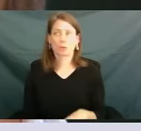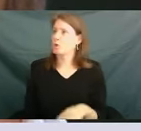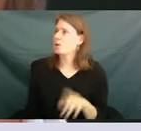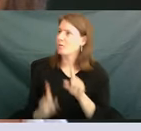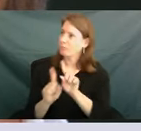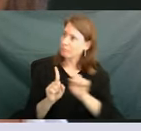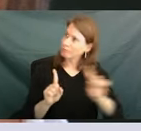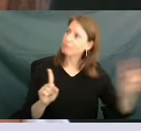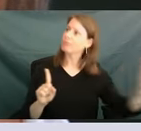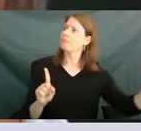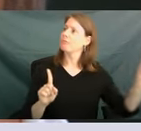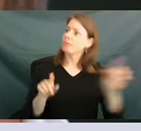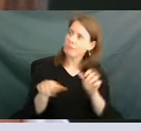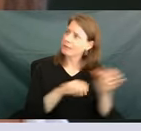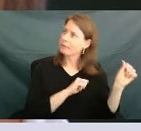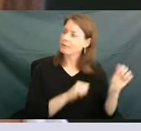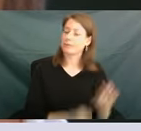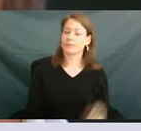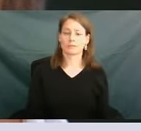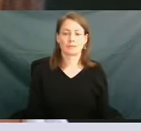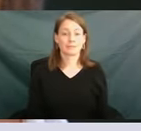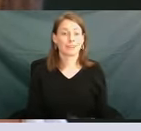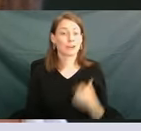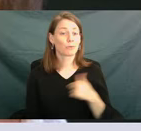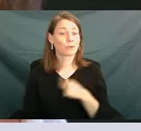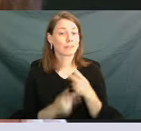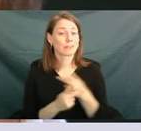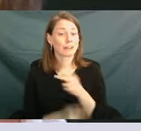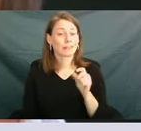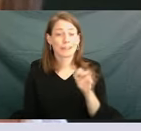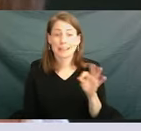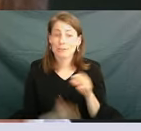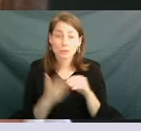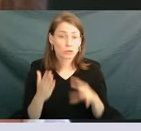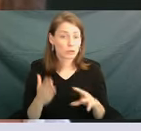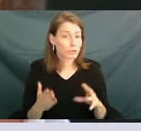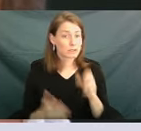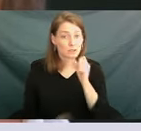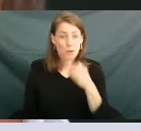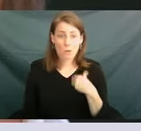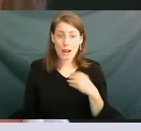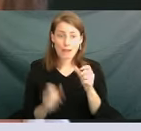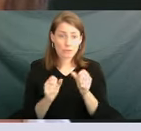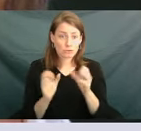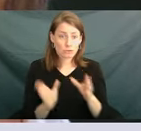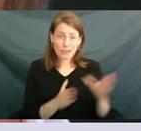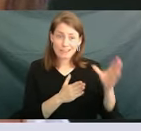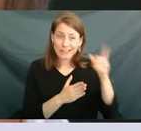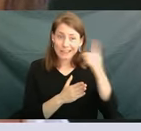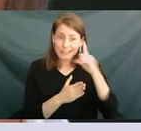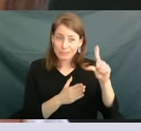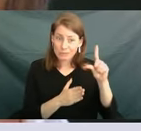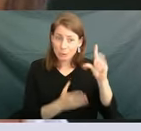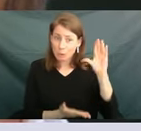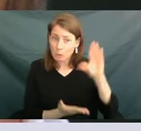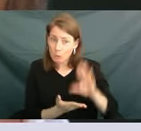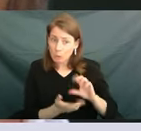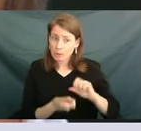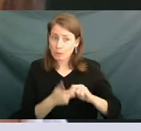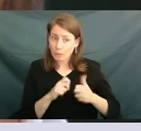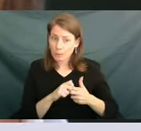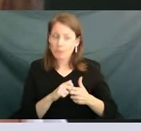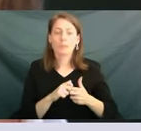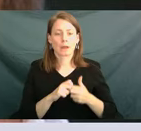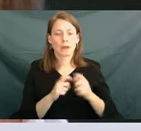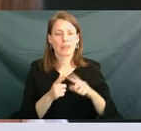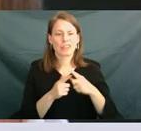a problem, then it just carries on and very often escalates into something that gets out of control, and we end up dealing with